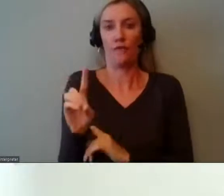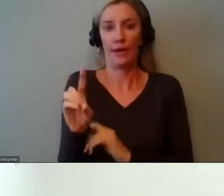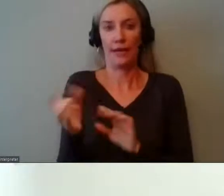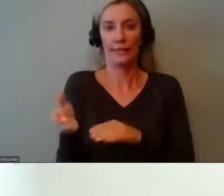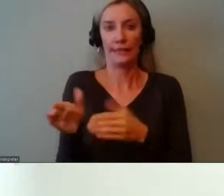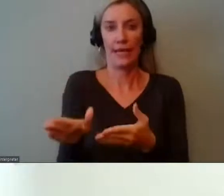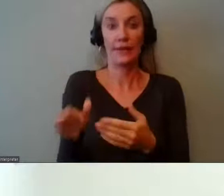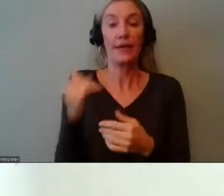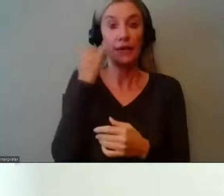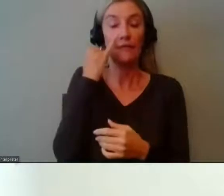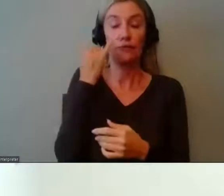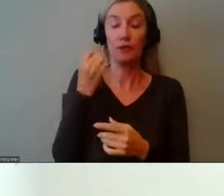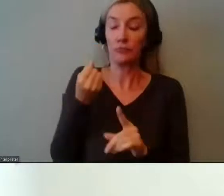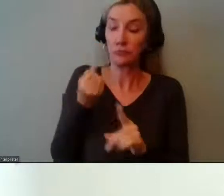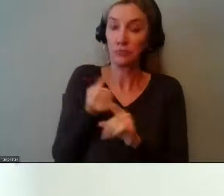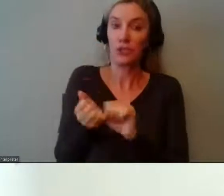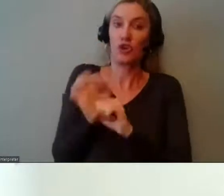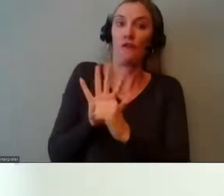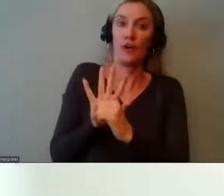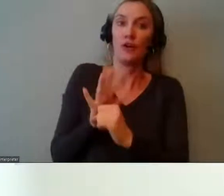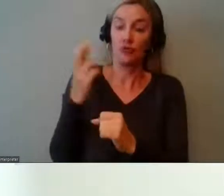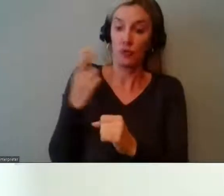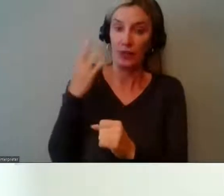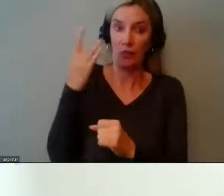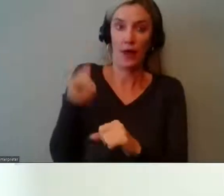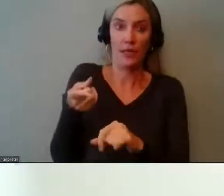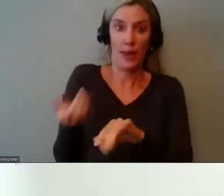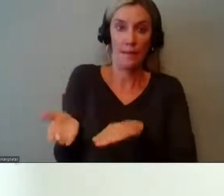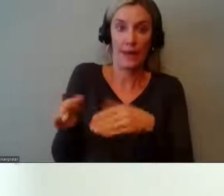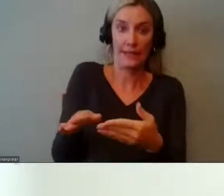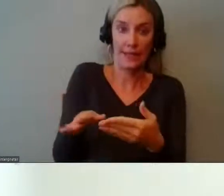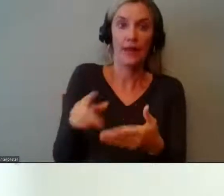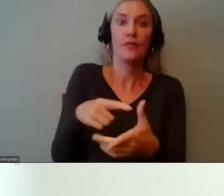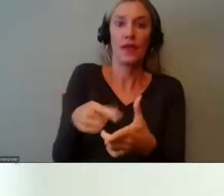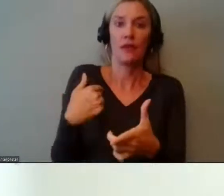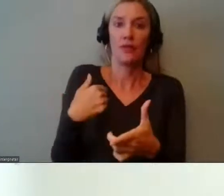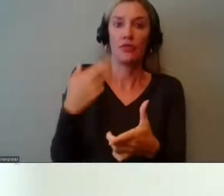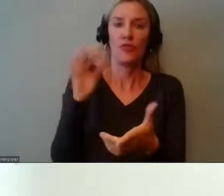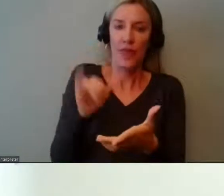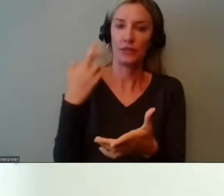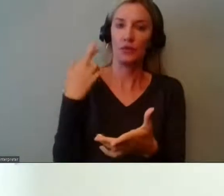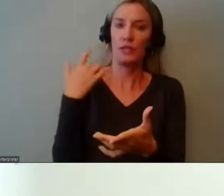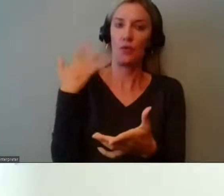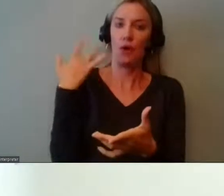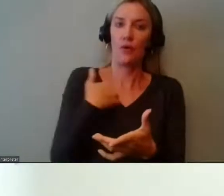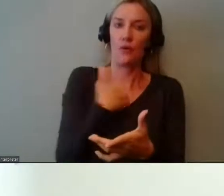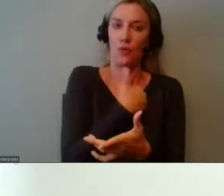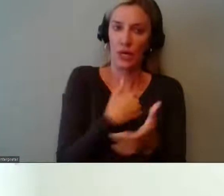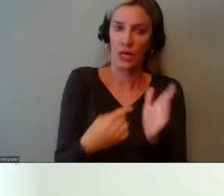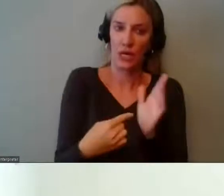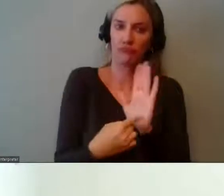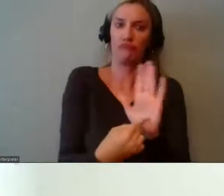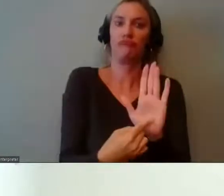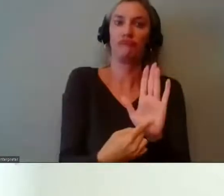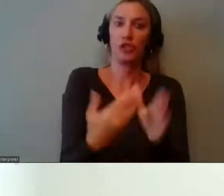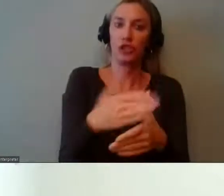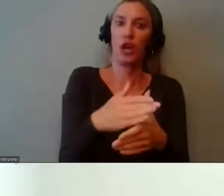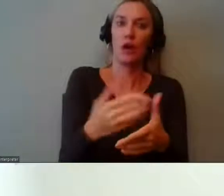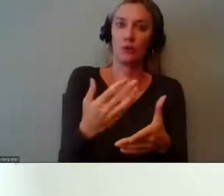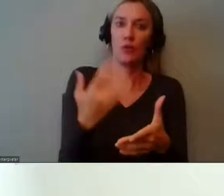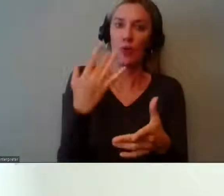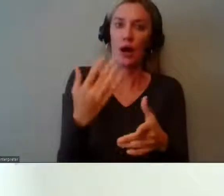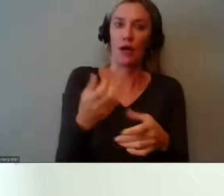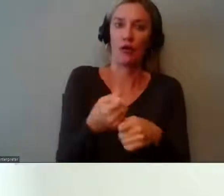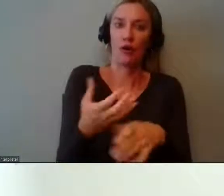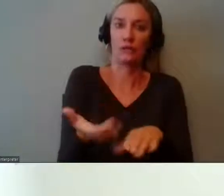then that's the reason that we're putting forward. It is certainly possible that